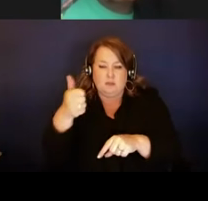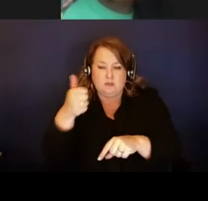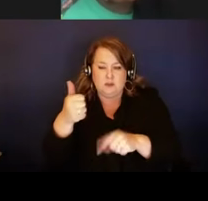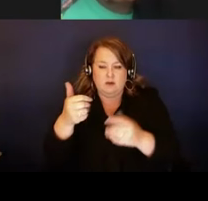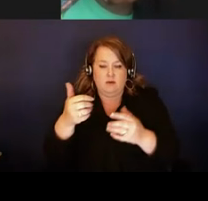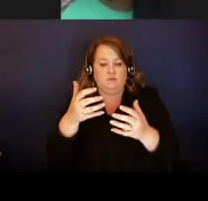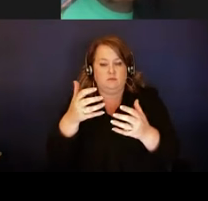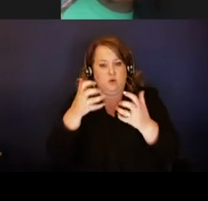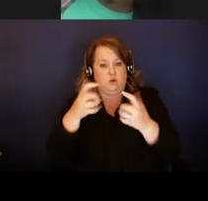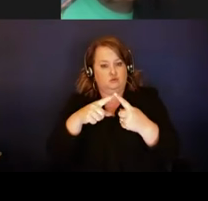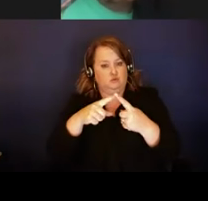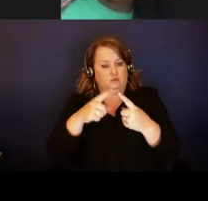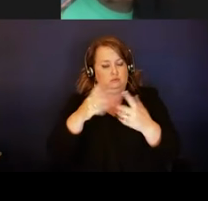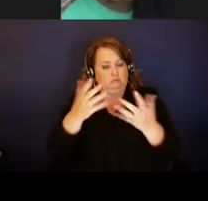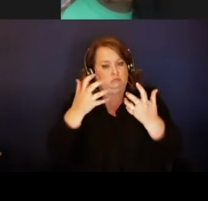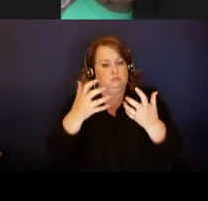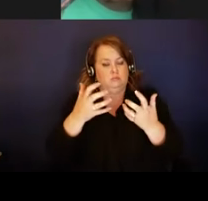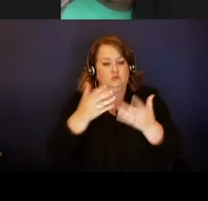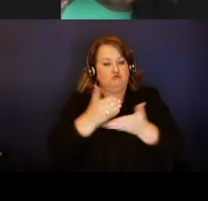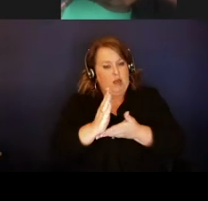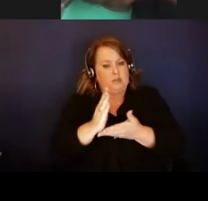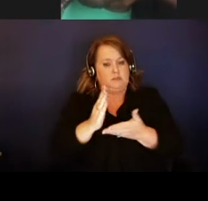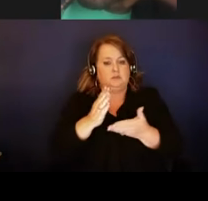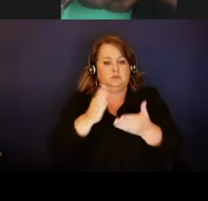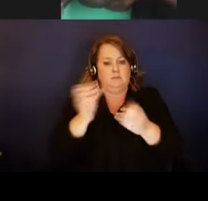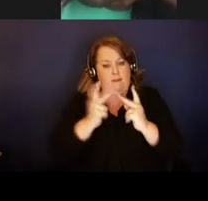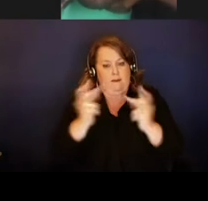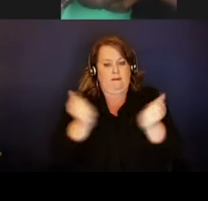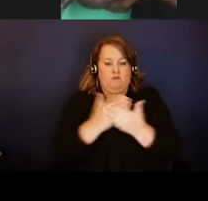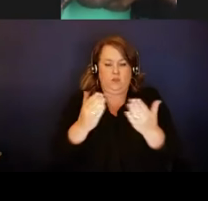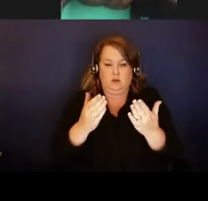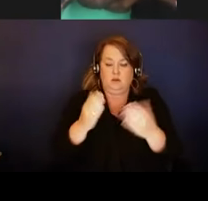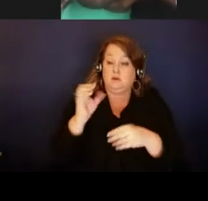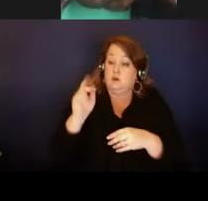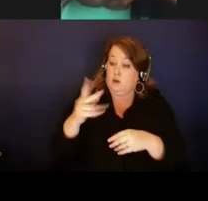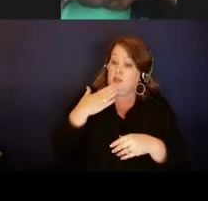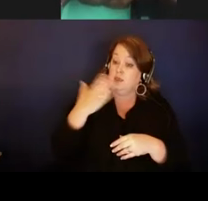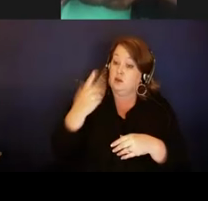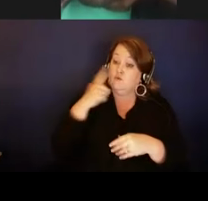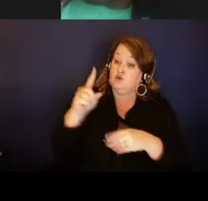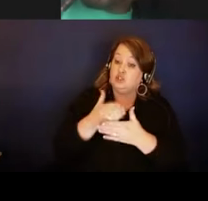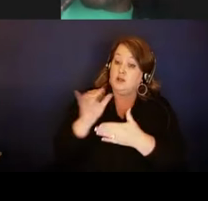treated and get their rights back and stuff like that. So. Okay, thank you for sharing that with us, Noah.